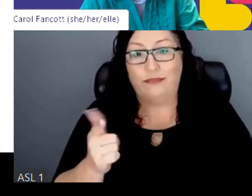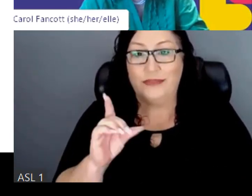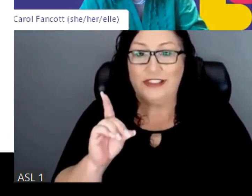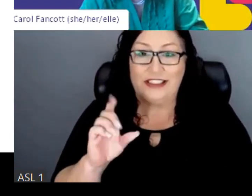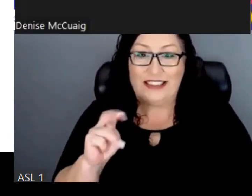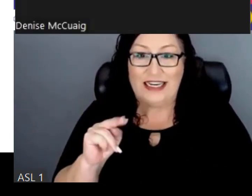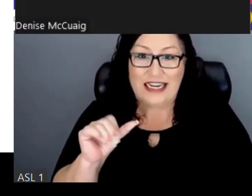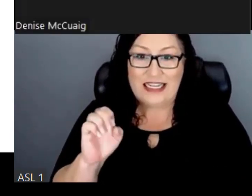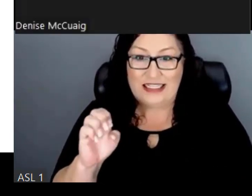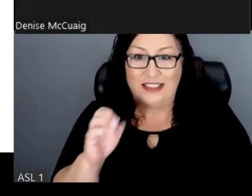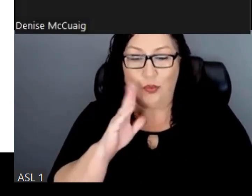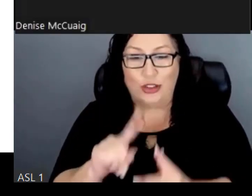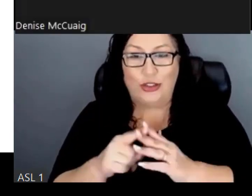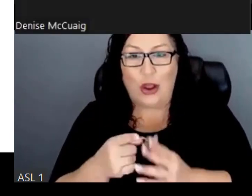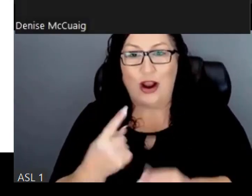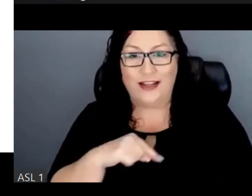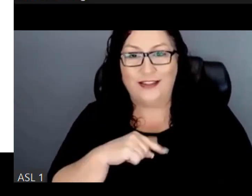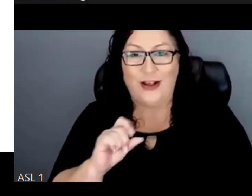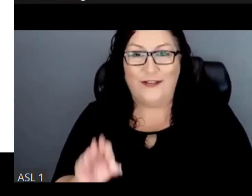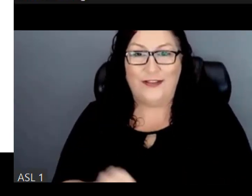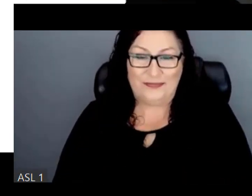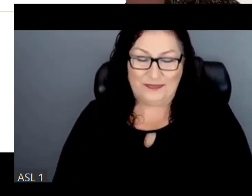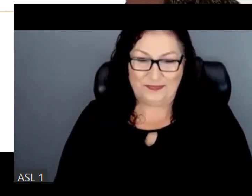to Denise to get us started.